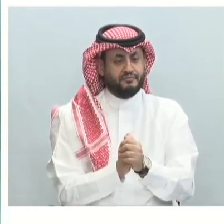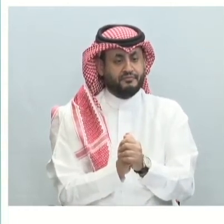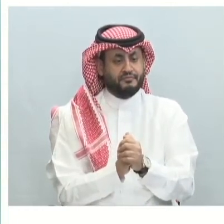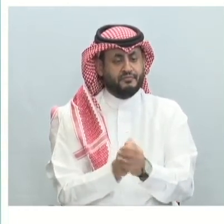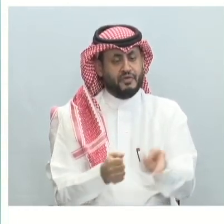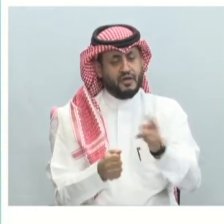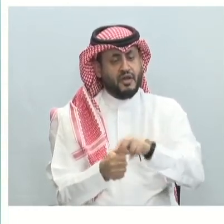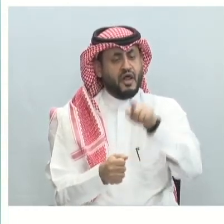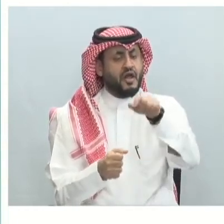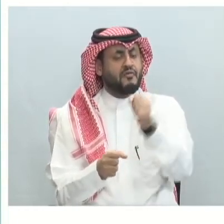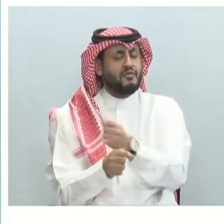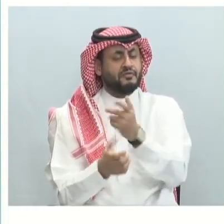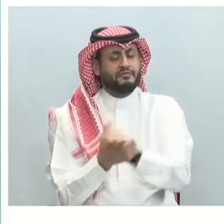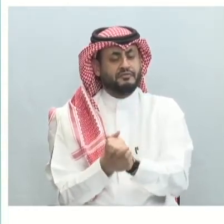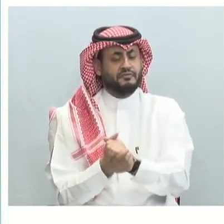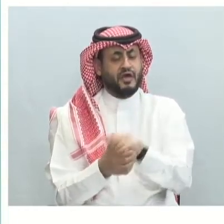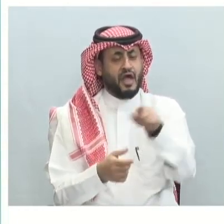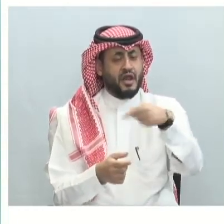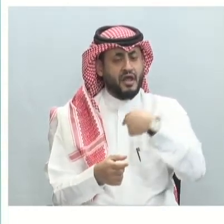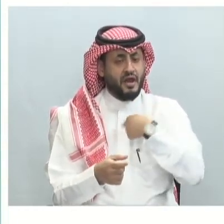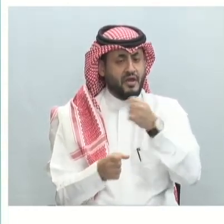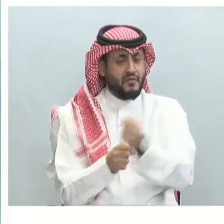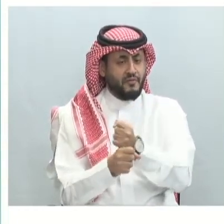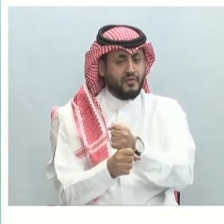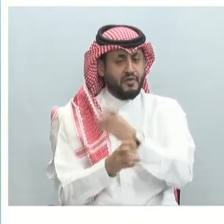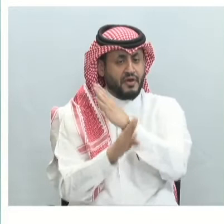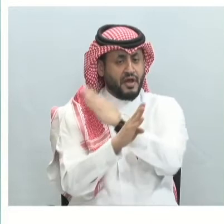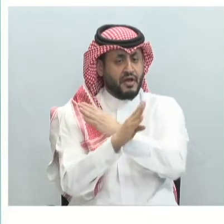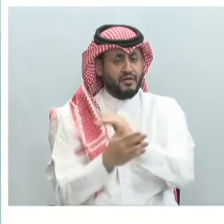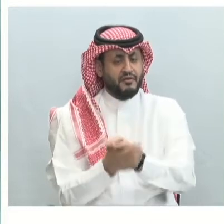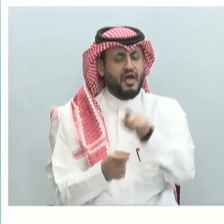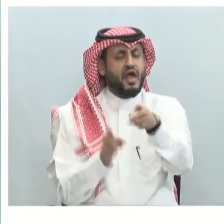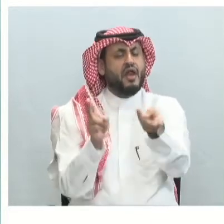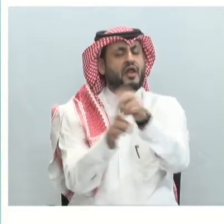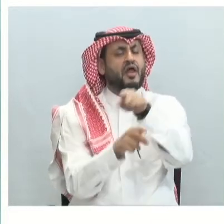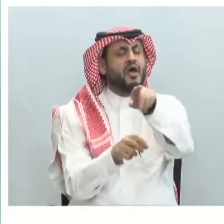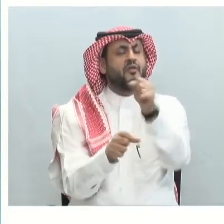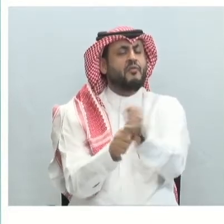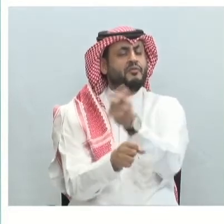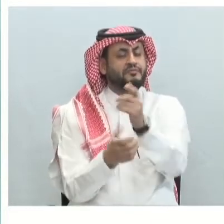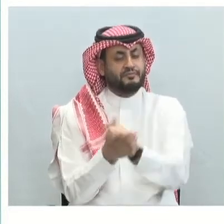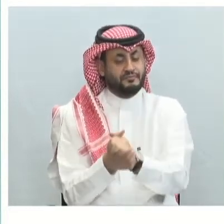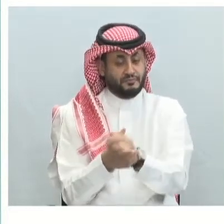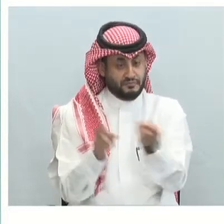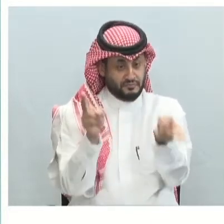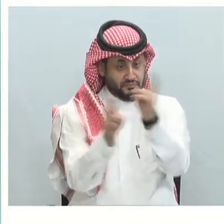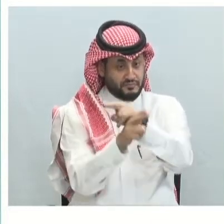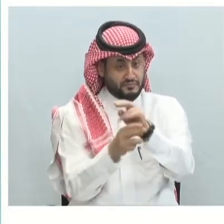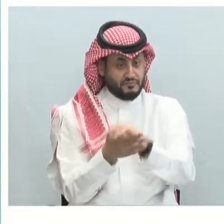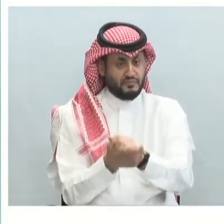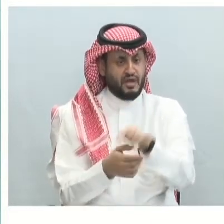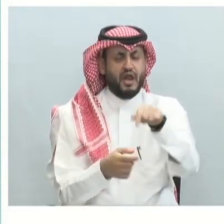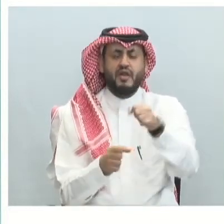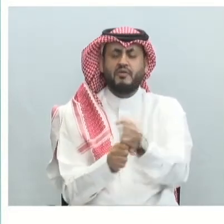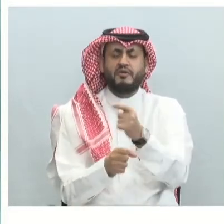What are you doing? I'm doing karate. And how about you? Now, what you will do